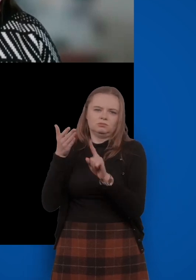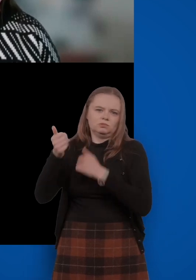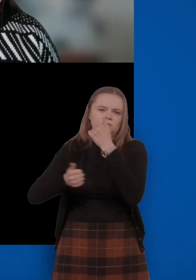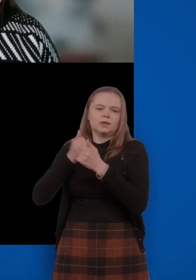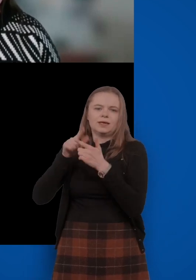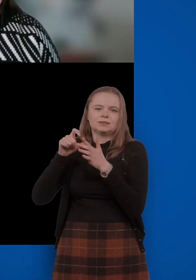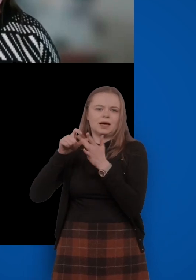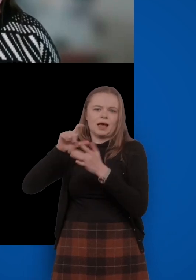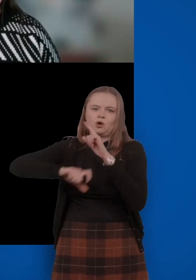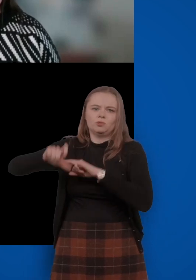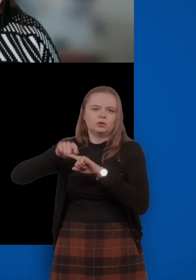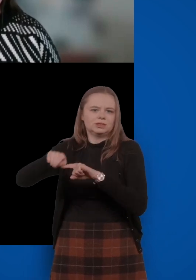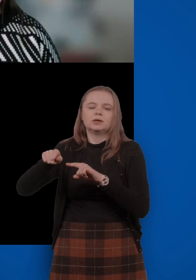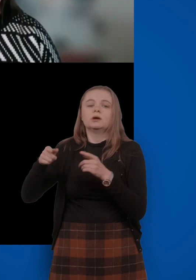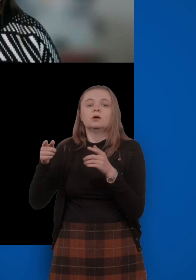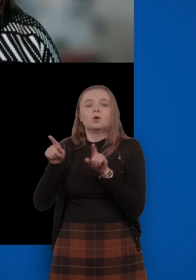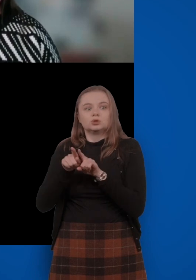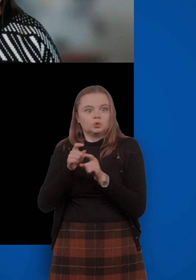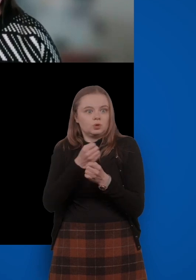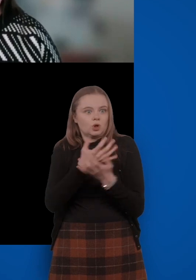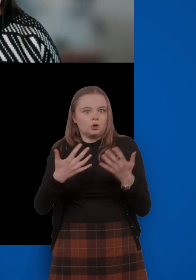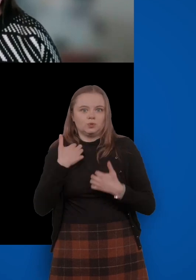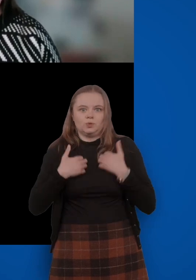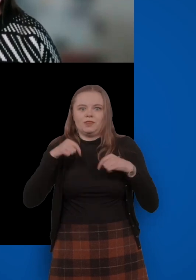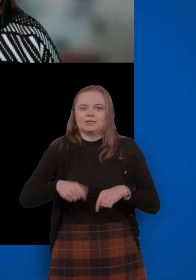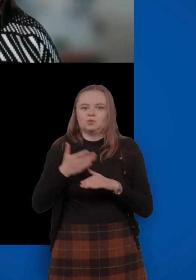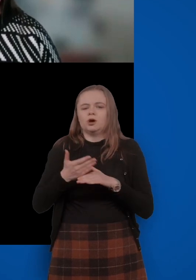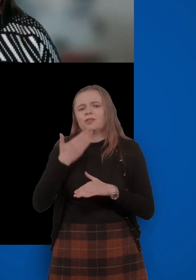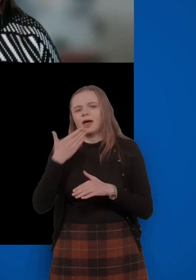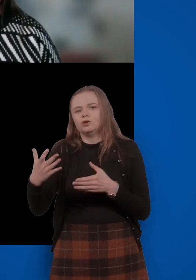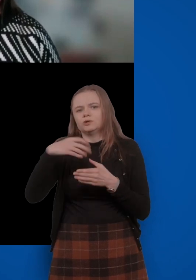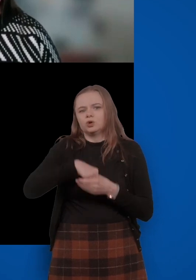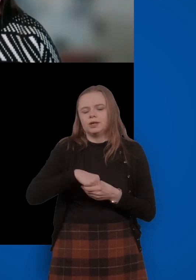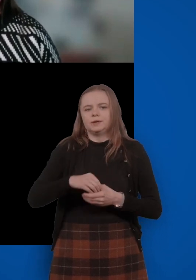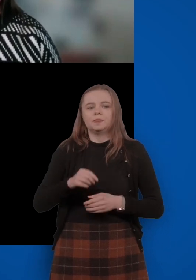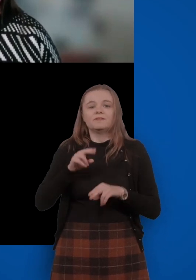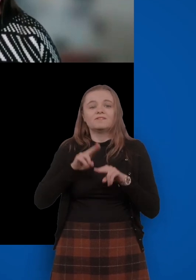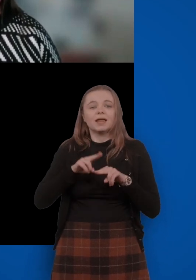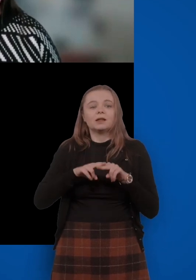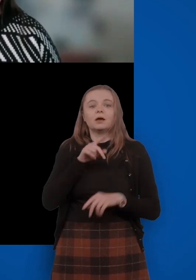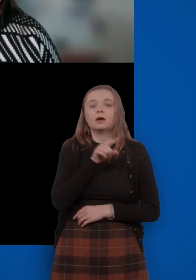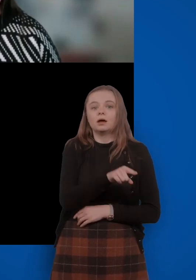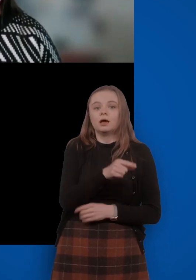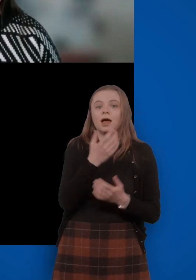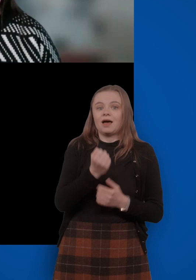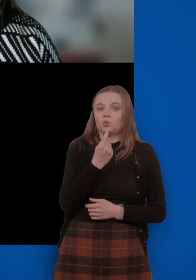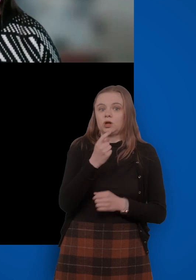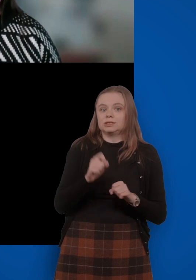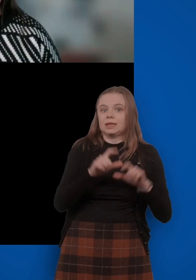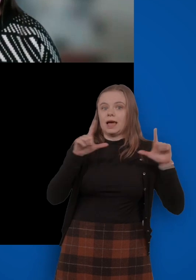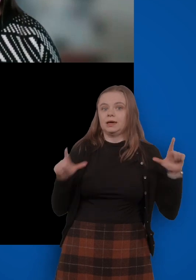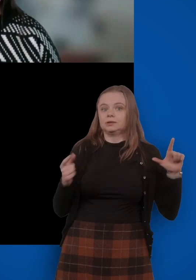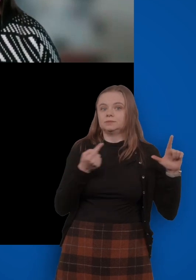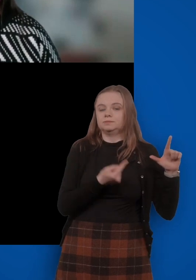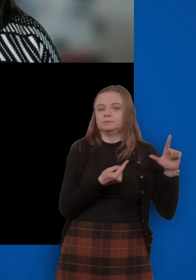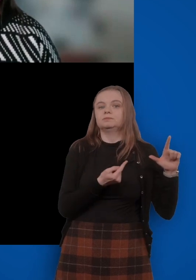and the interest level that surrounds this work. So thank you all for joining us. I think Fenella has a slide to put up quickly as